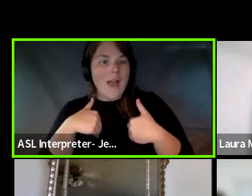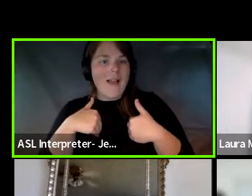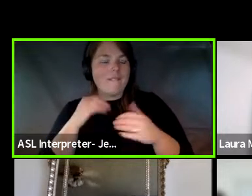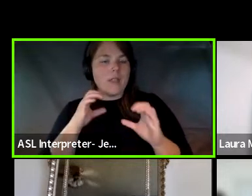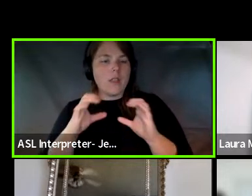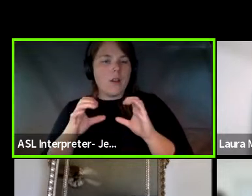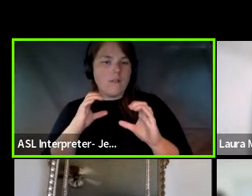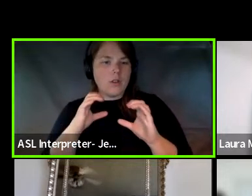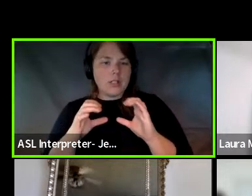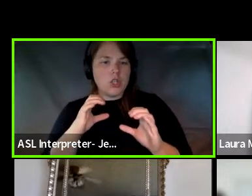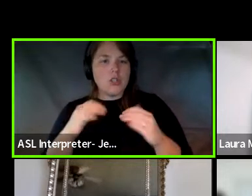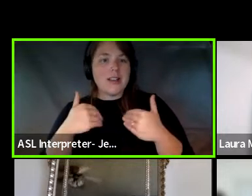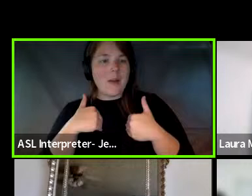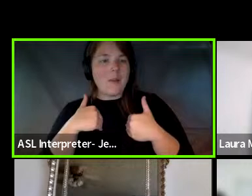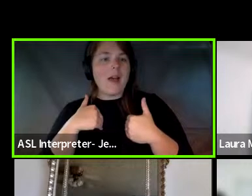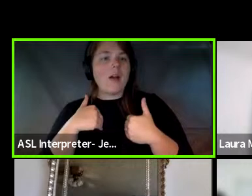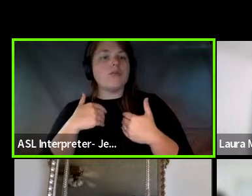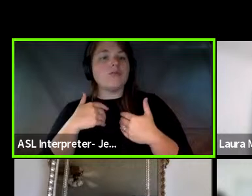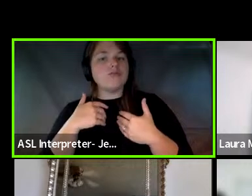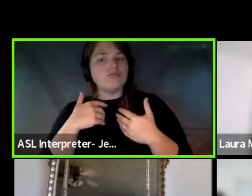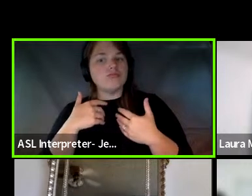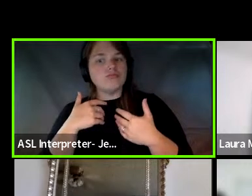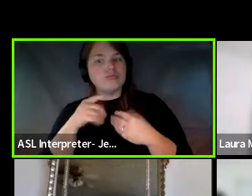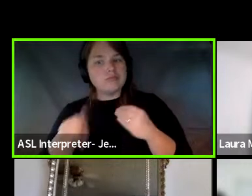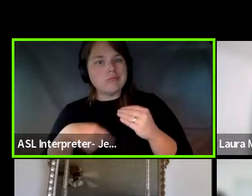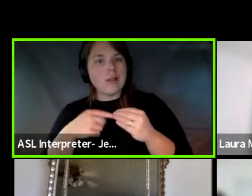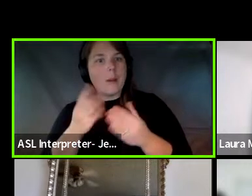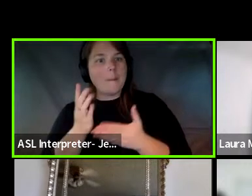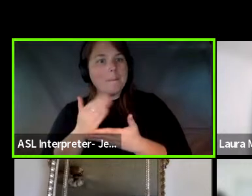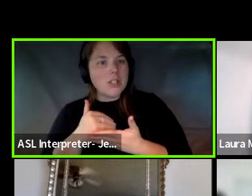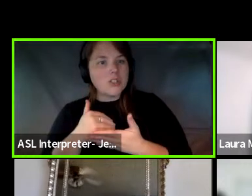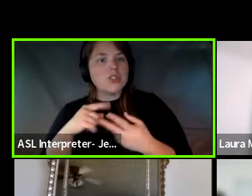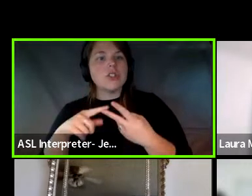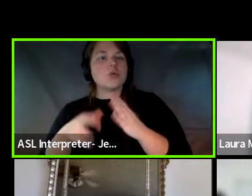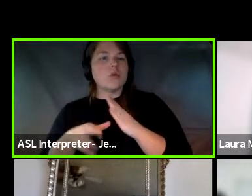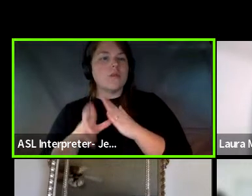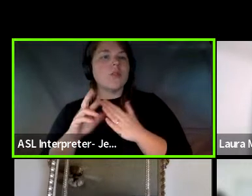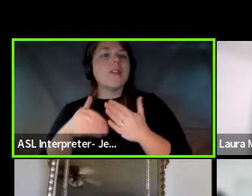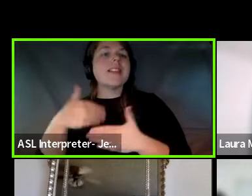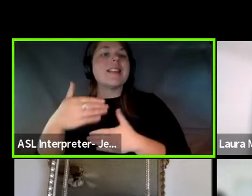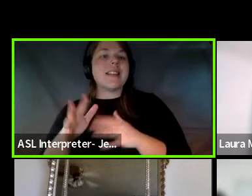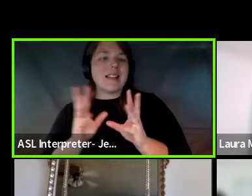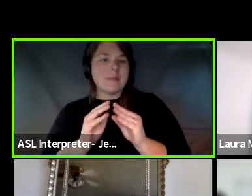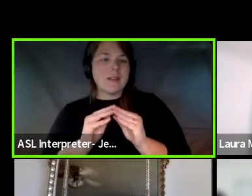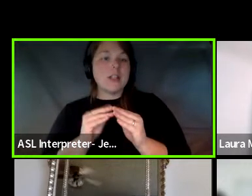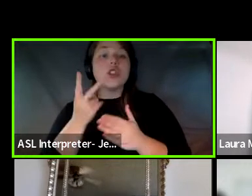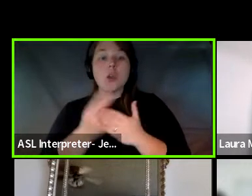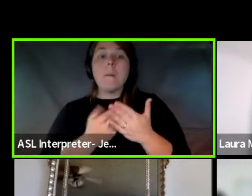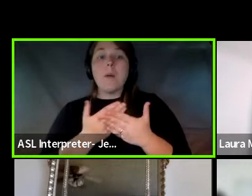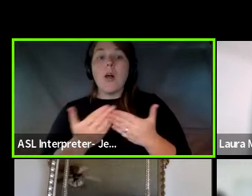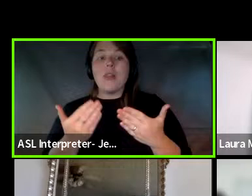conversation about budgets and a comprehensive budget review at the next meeting. So both of those things